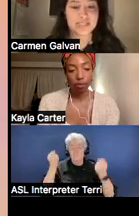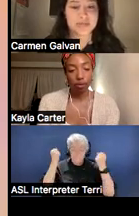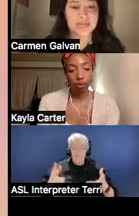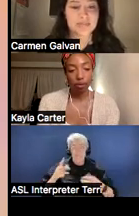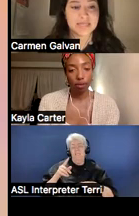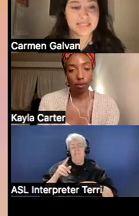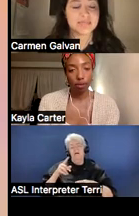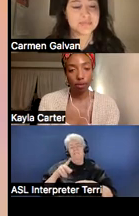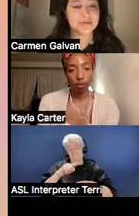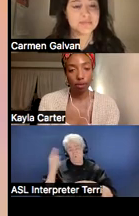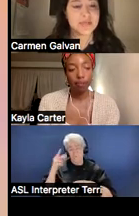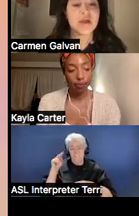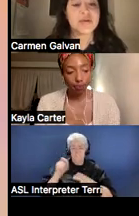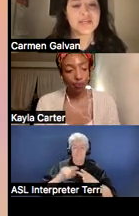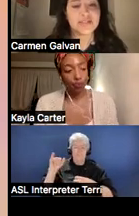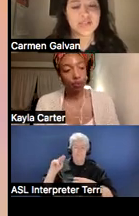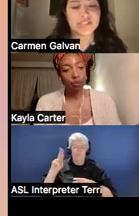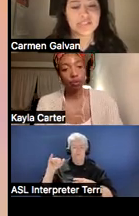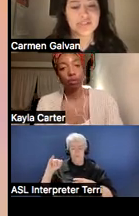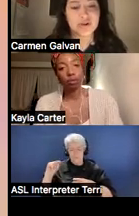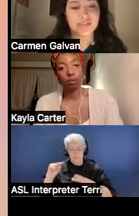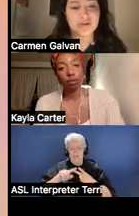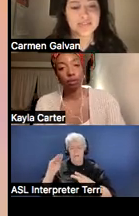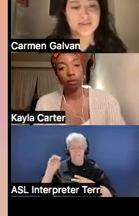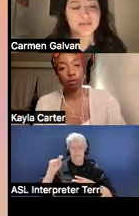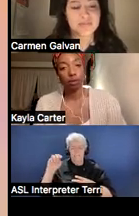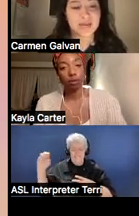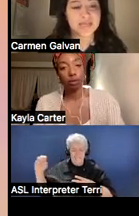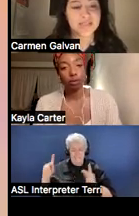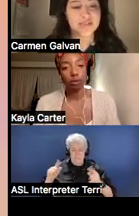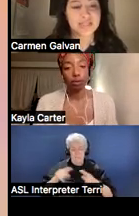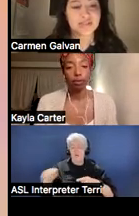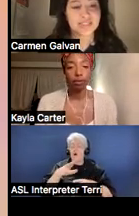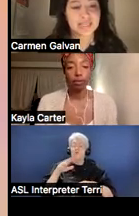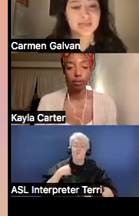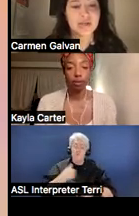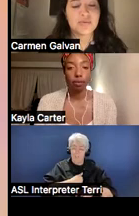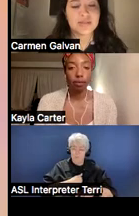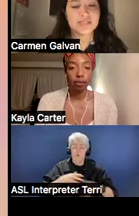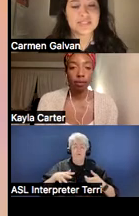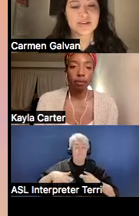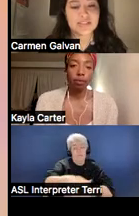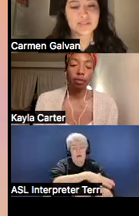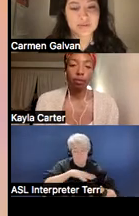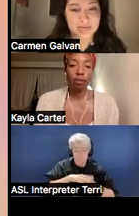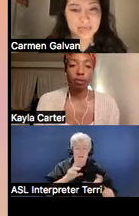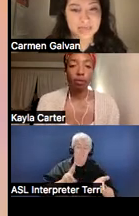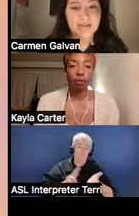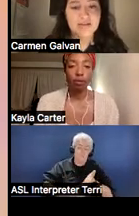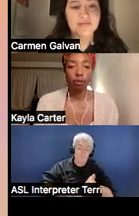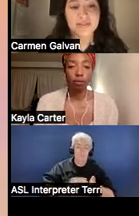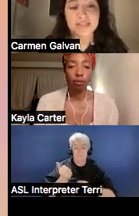Nations, Inuit, and Métis people. We acknowledge that Toronto is covered by Treaty 13 with the Mississaugas of the